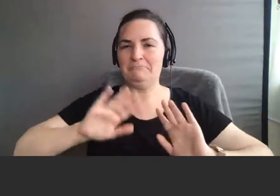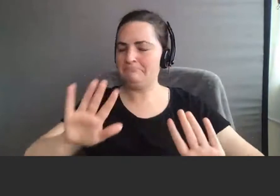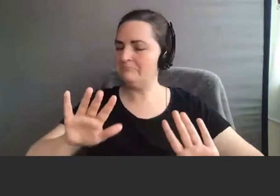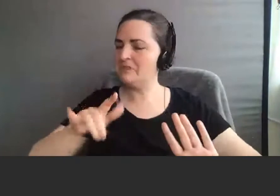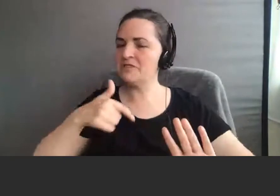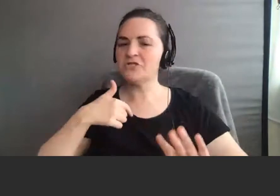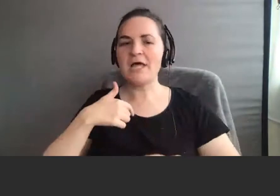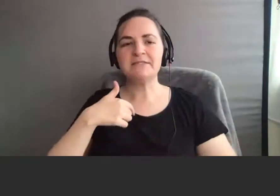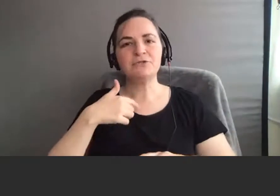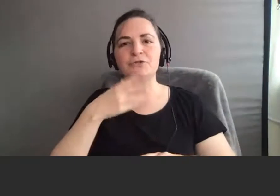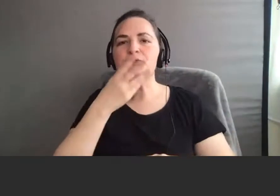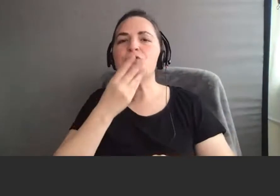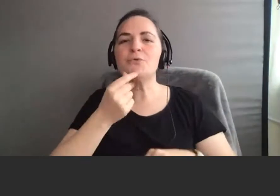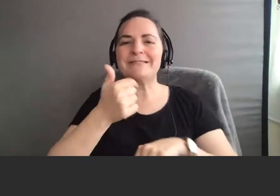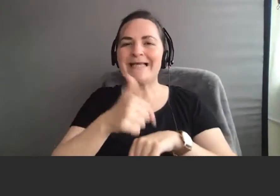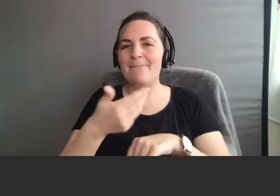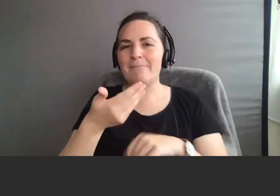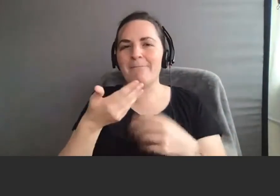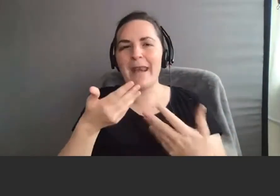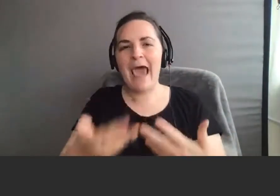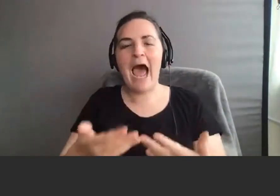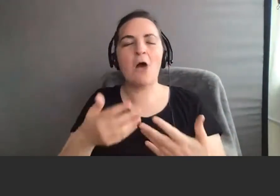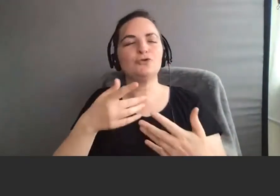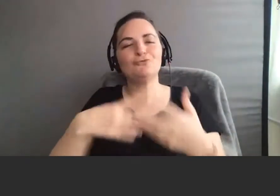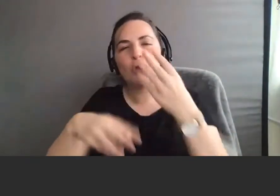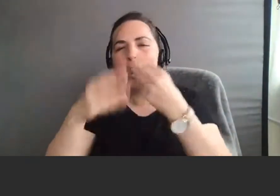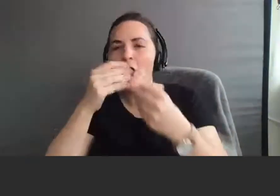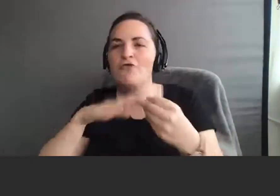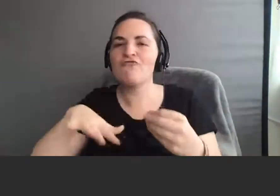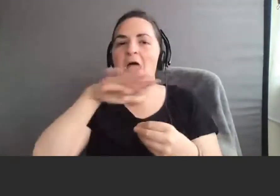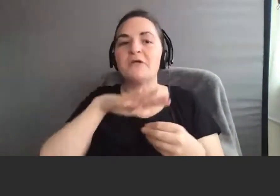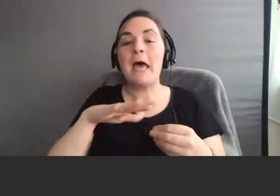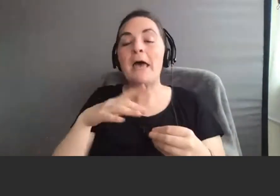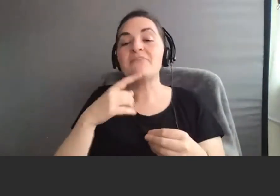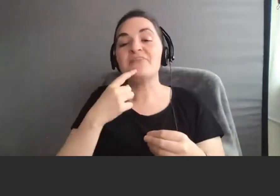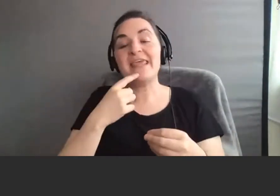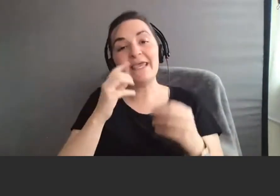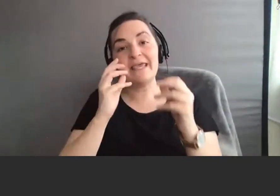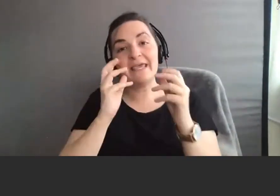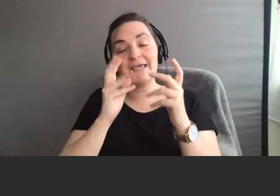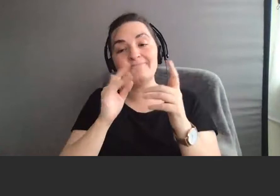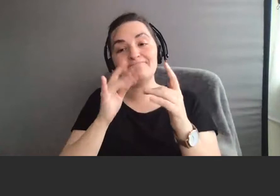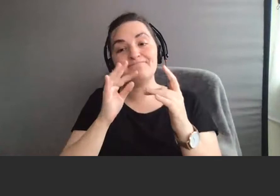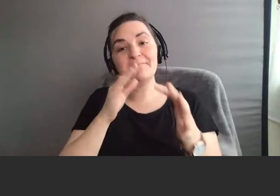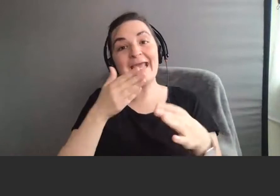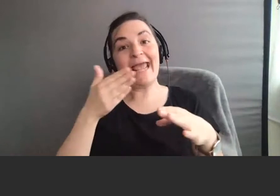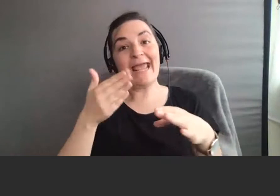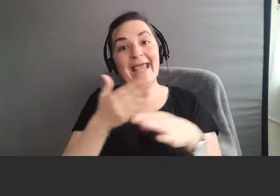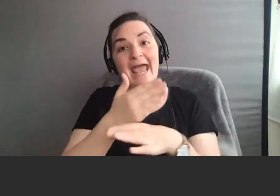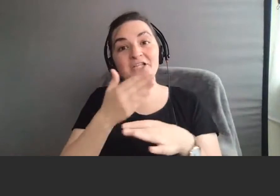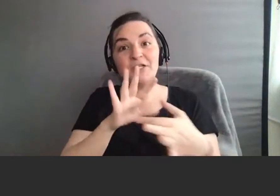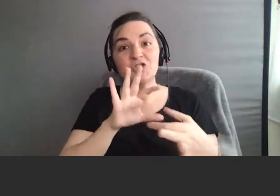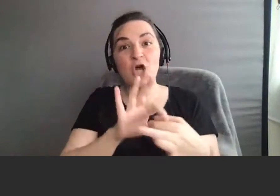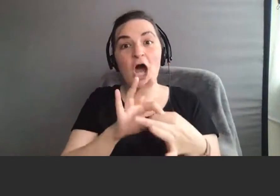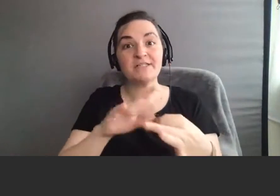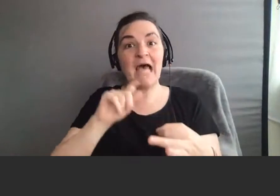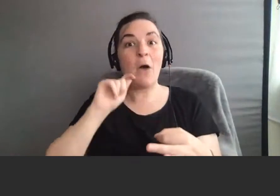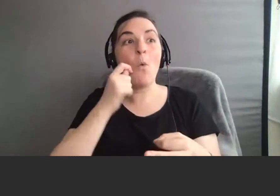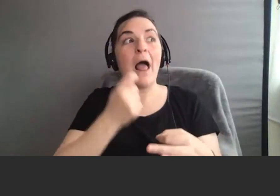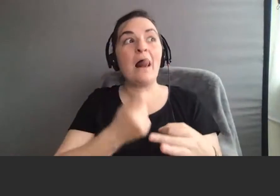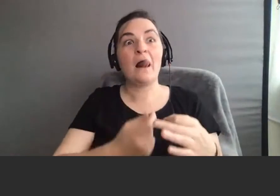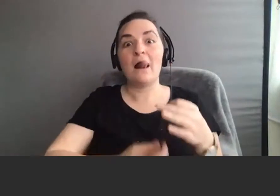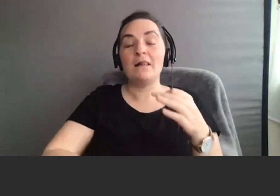getting used to. I'm going to plant them to encourage you to engage with all of the Aula resources. So you'll find them. They'll be really